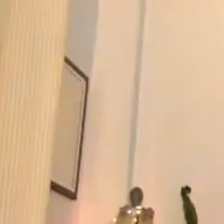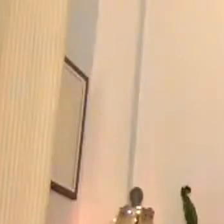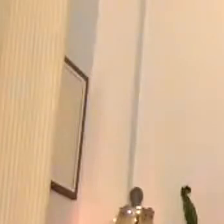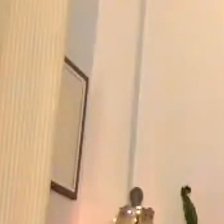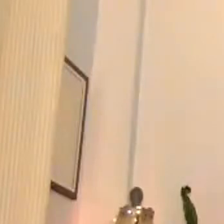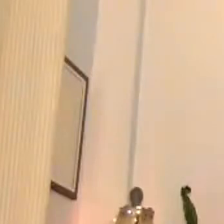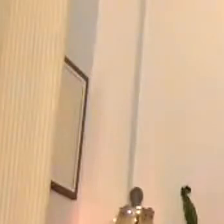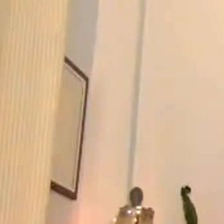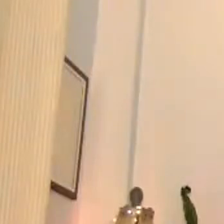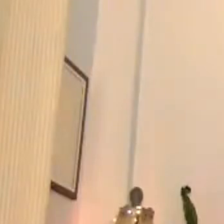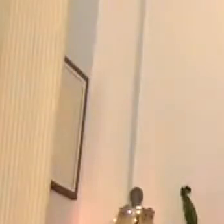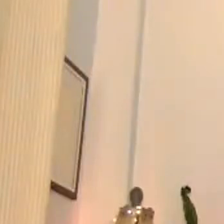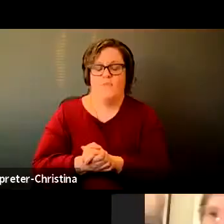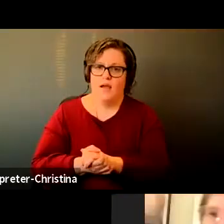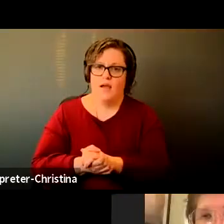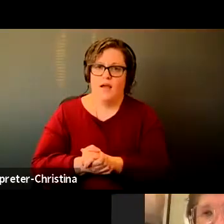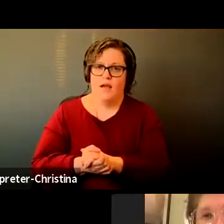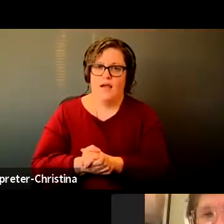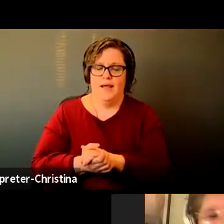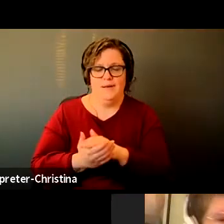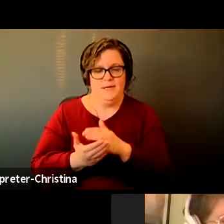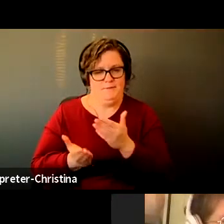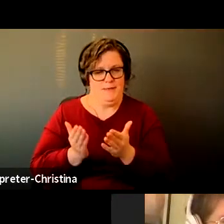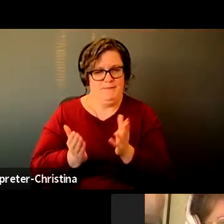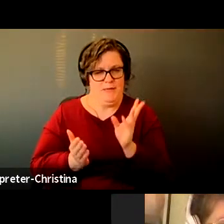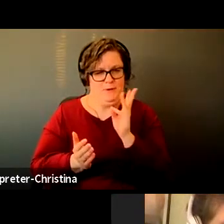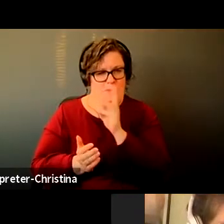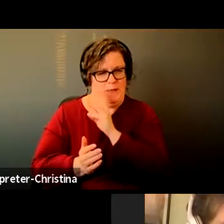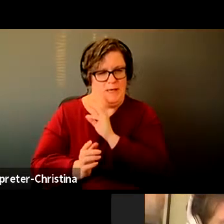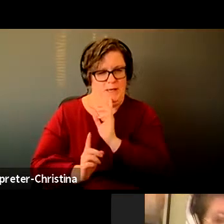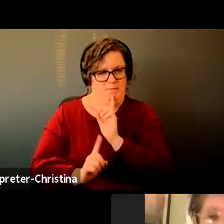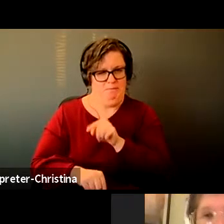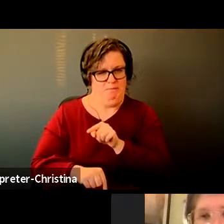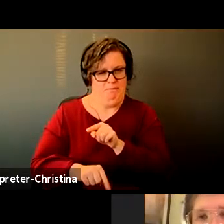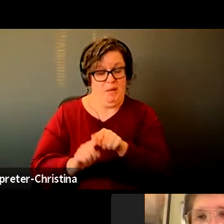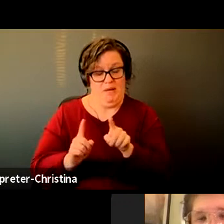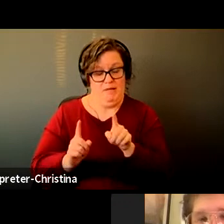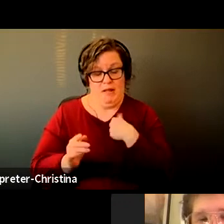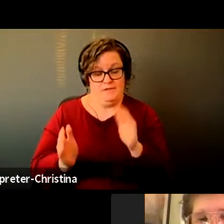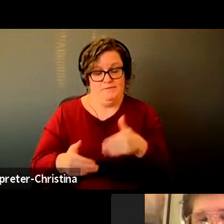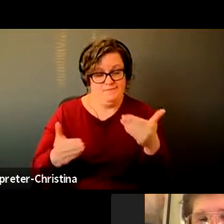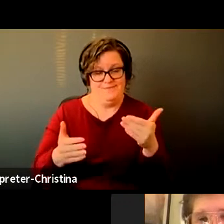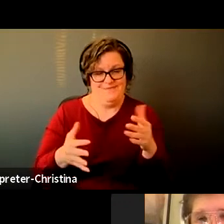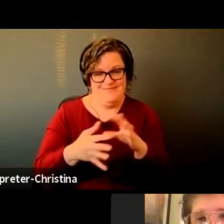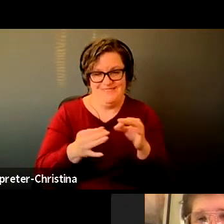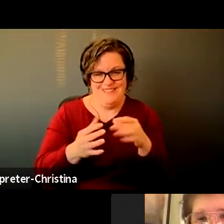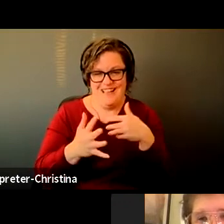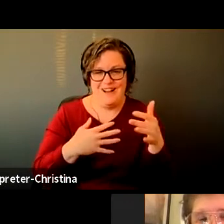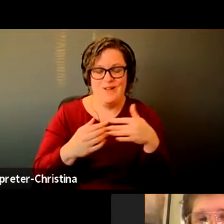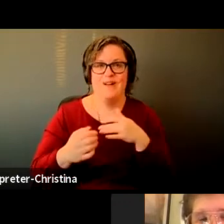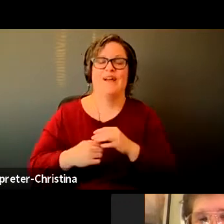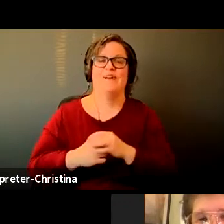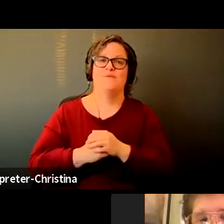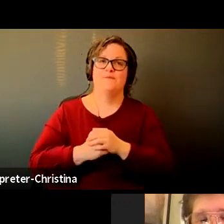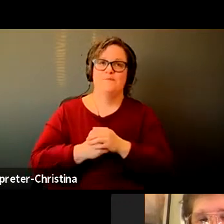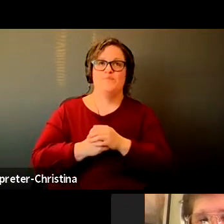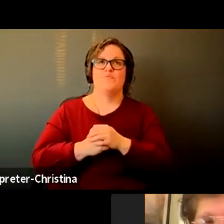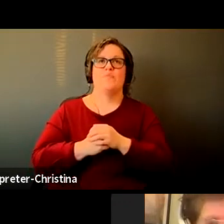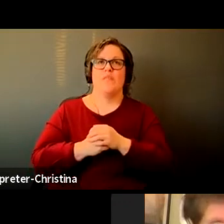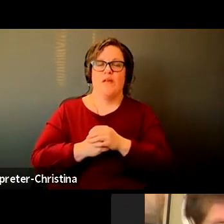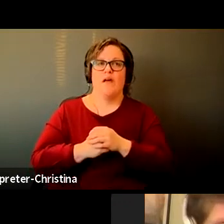think that's, I don't know if that's going to be a weird thing to say, but I will just say it anyway. You know, I've been thinking a lot as